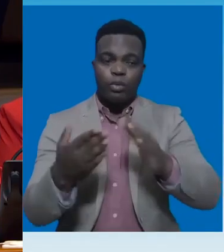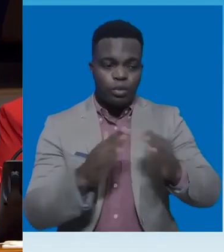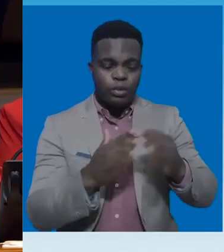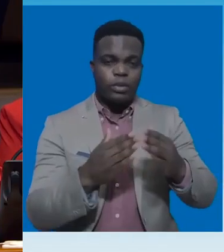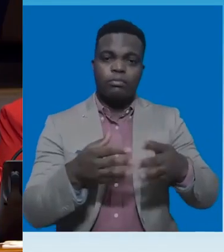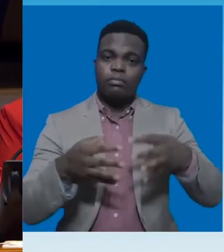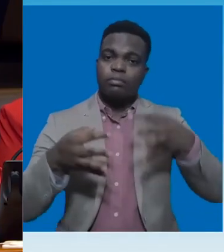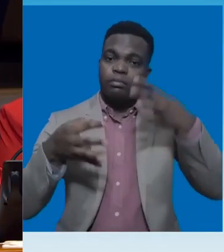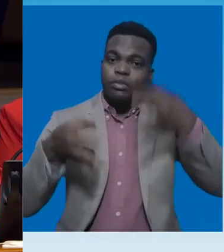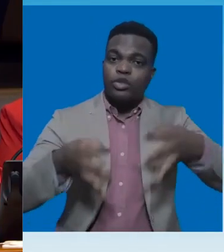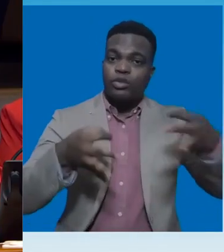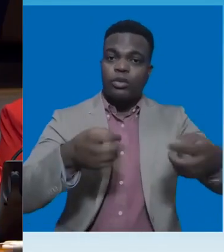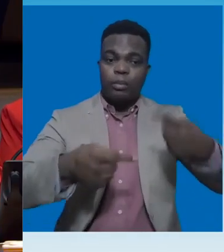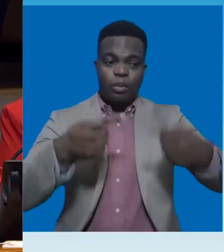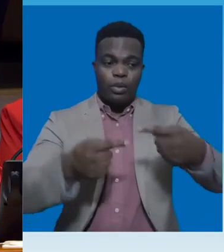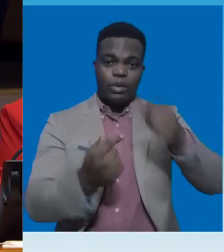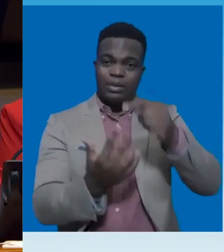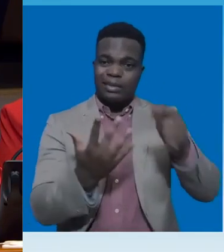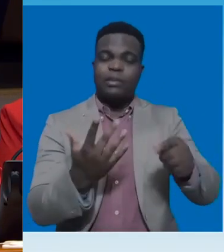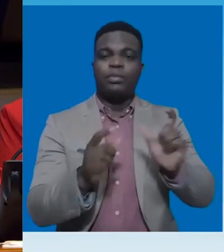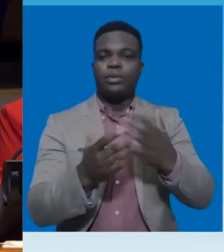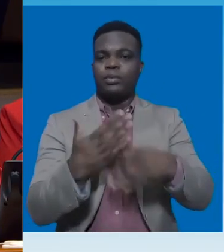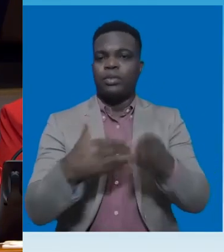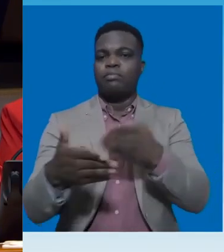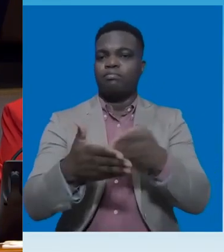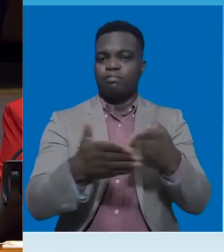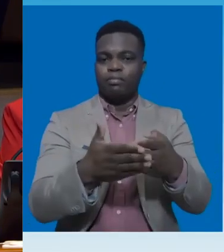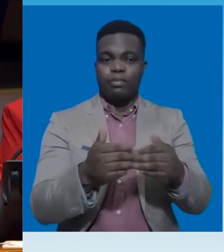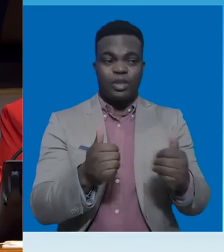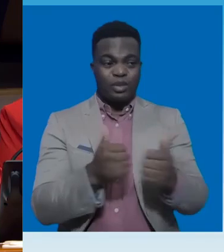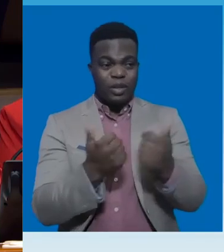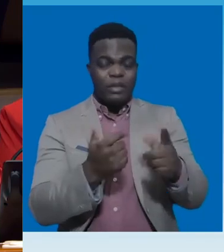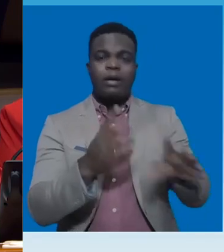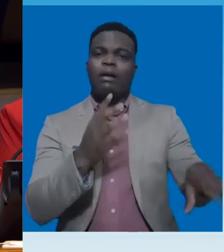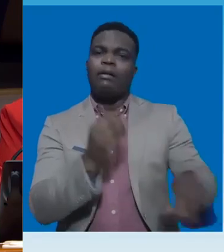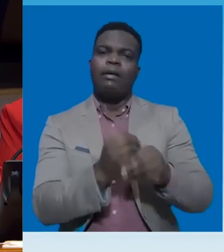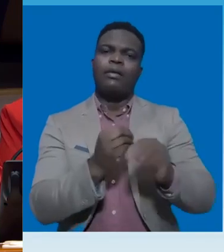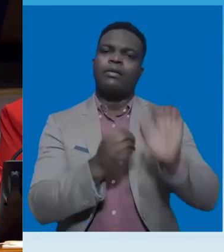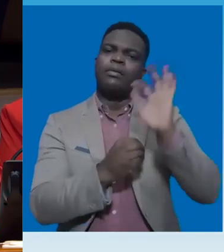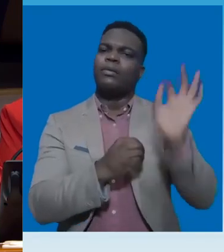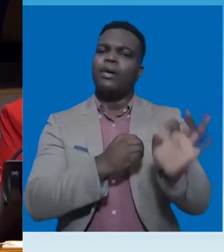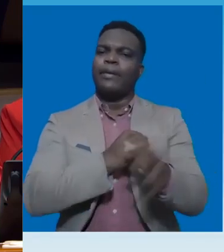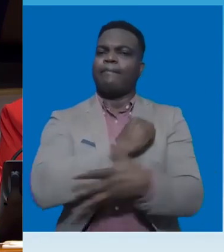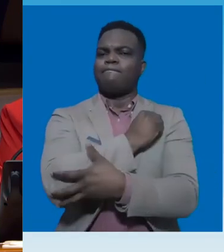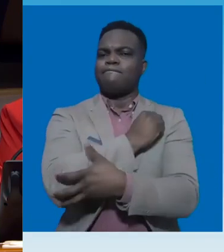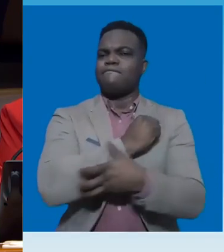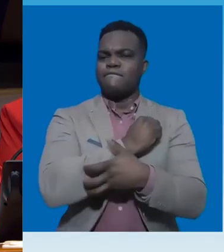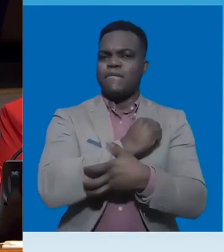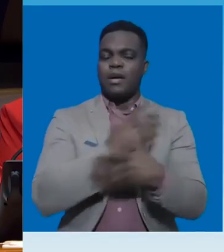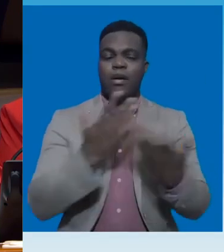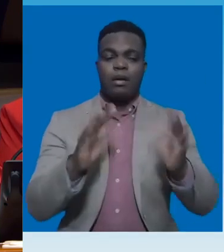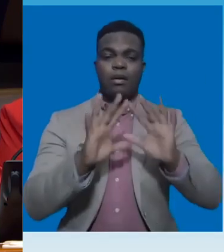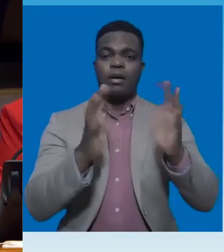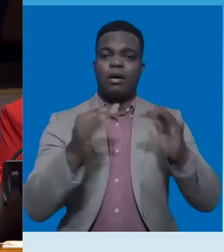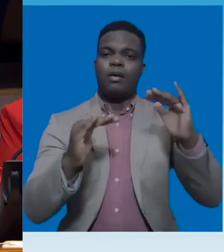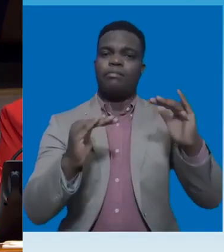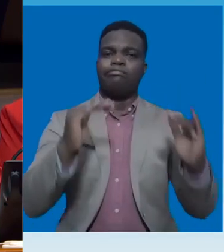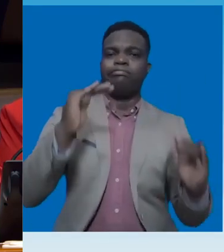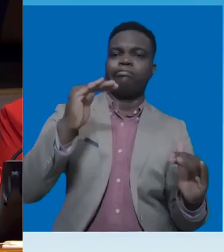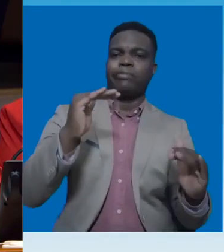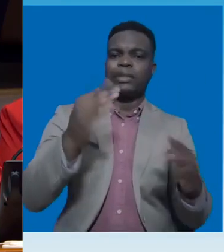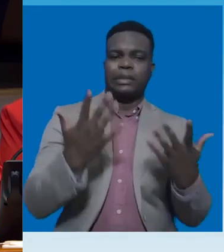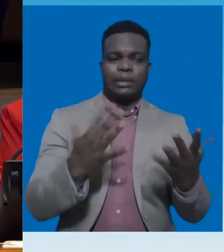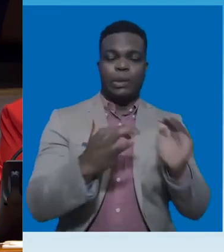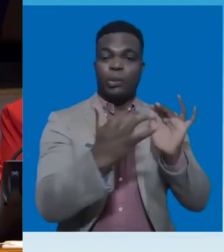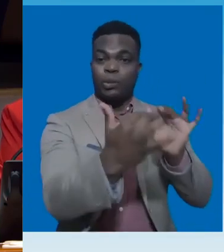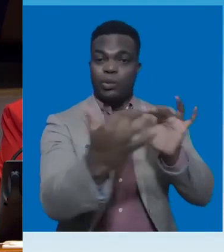by inequality, by conflict, and by other humanitarian crises. As we commemorate the 20th